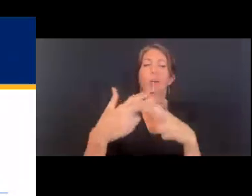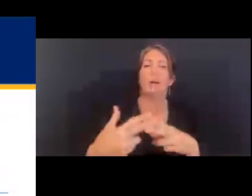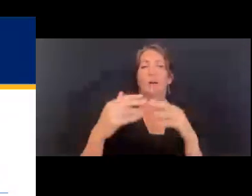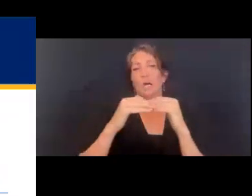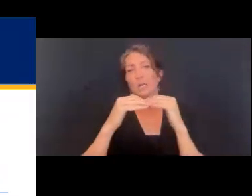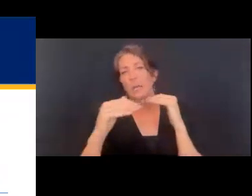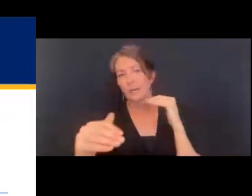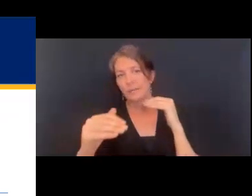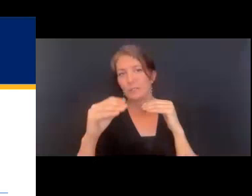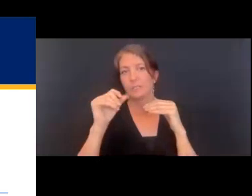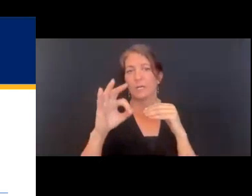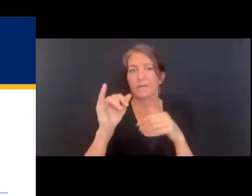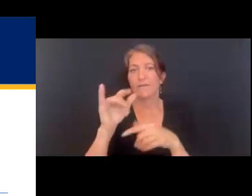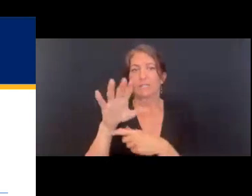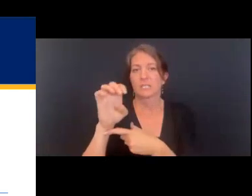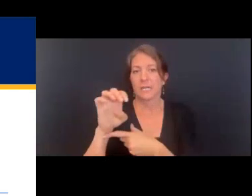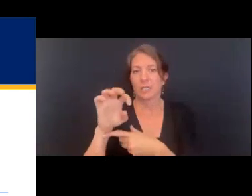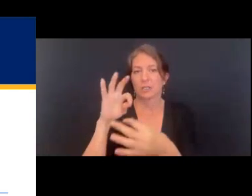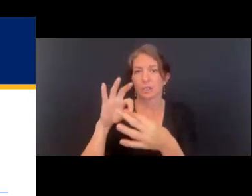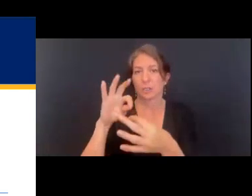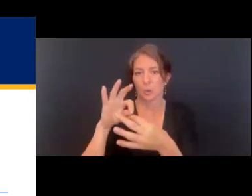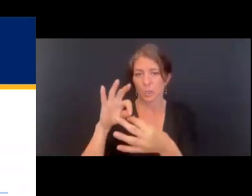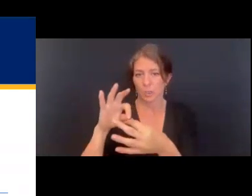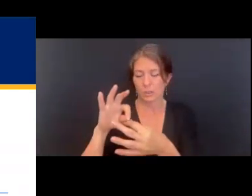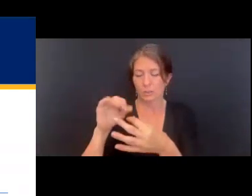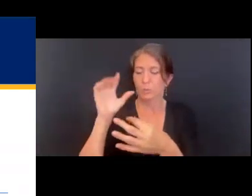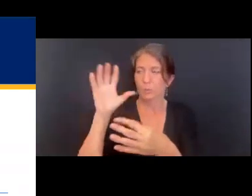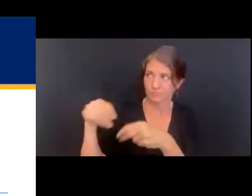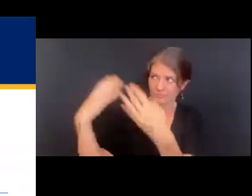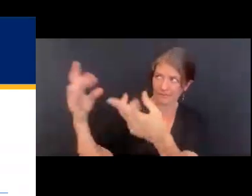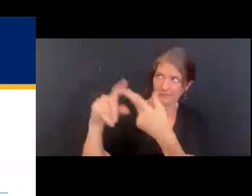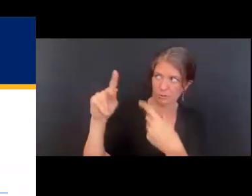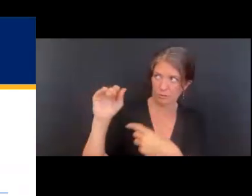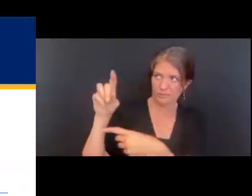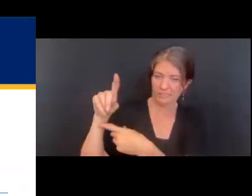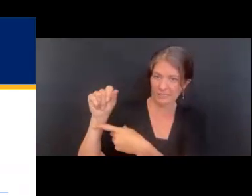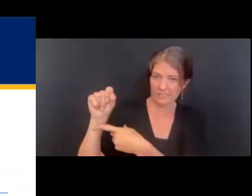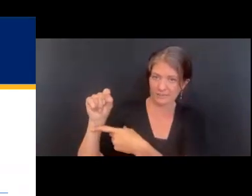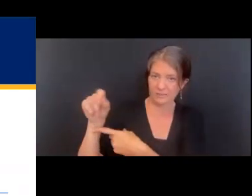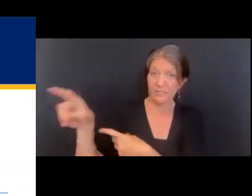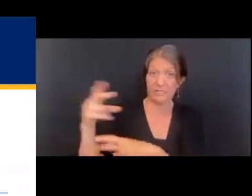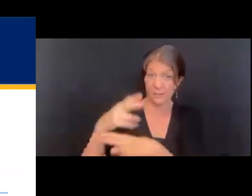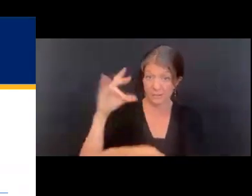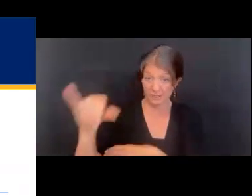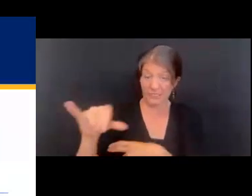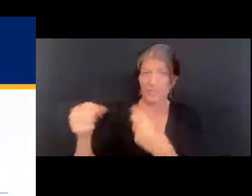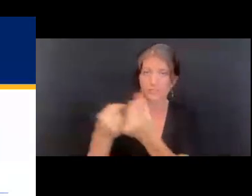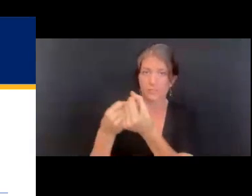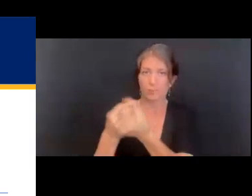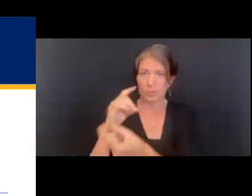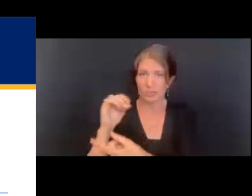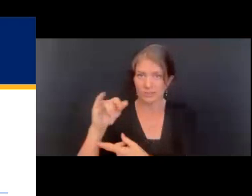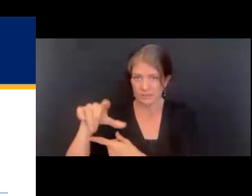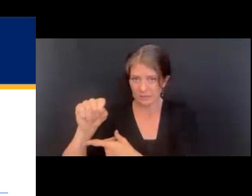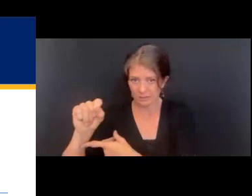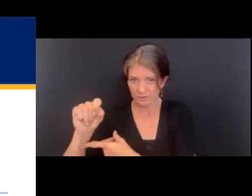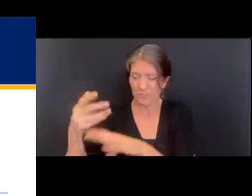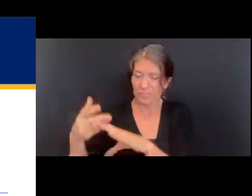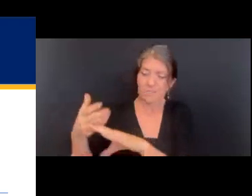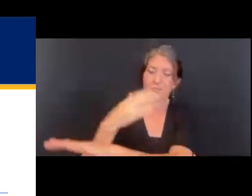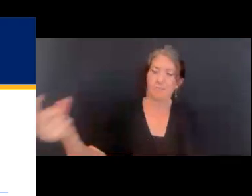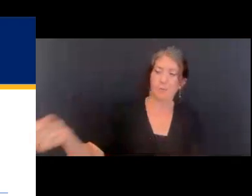to KDADS, who reviews the participants' results and supporting documentation before passing it over